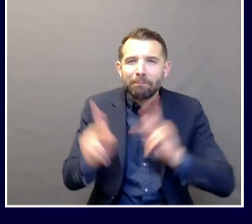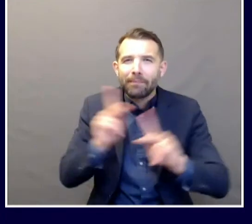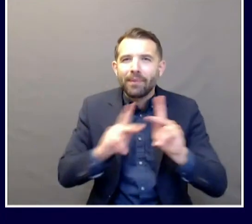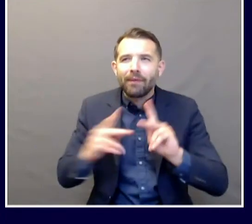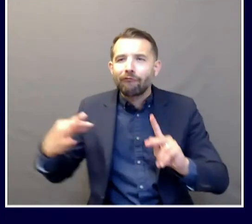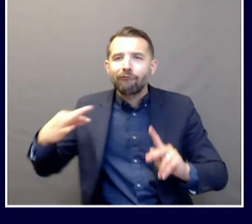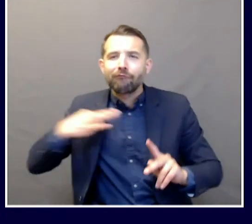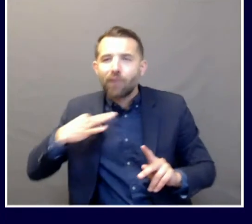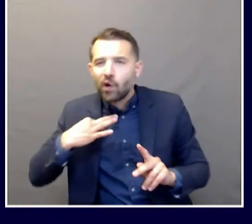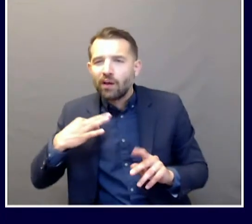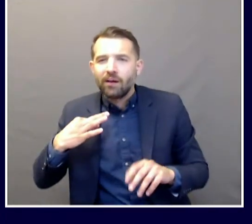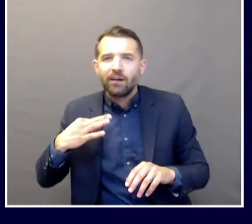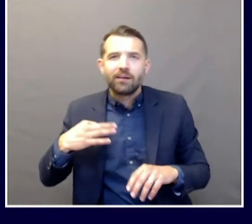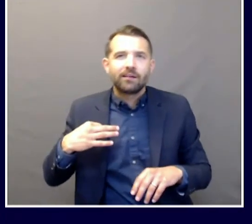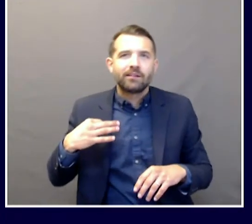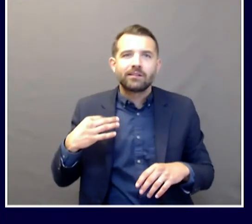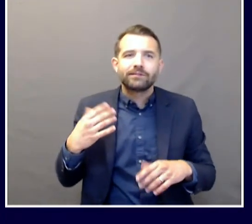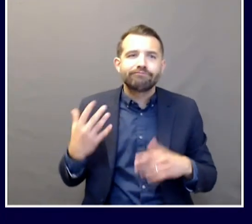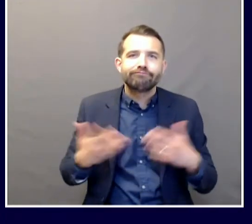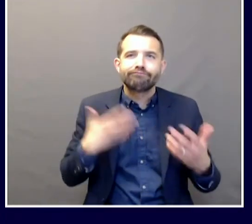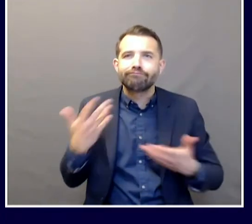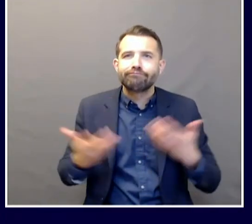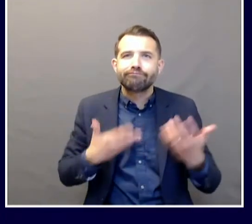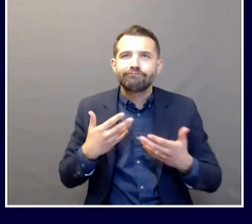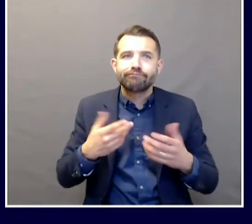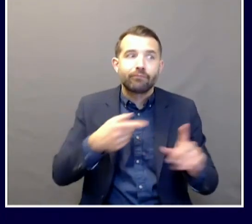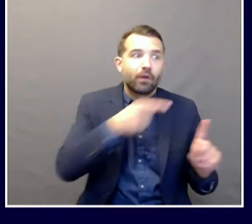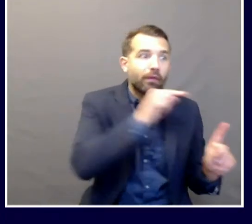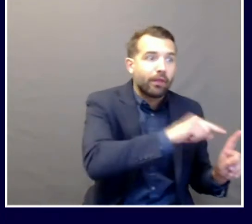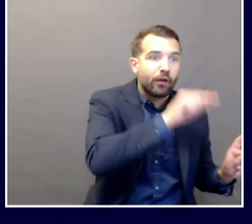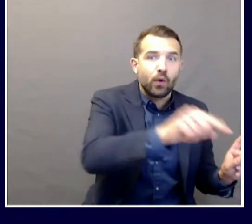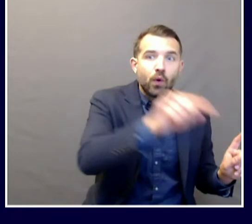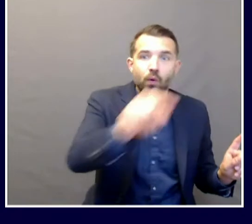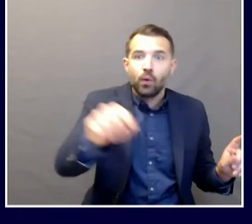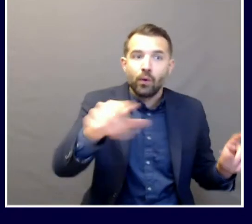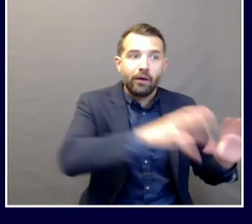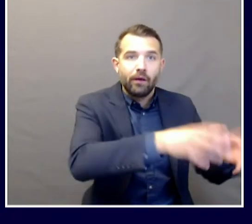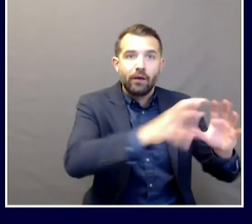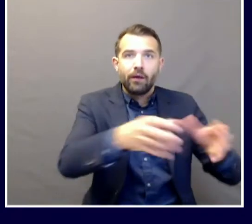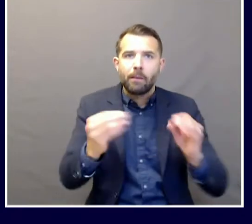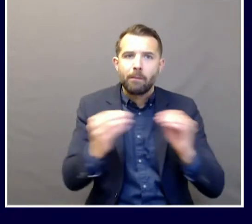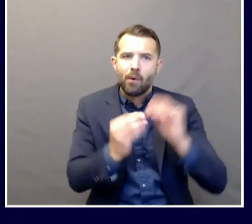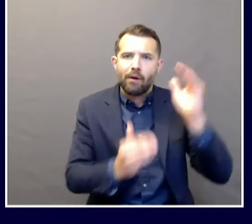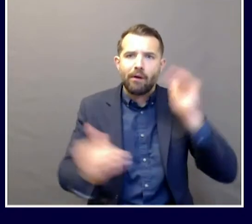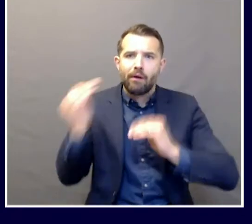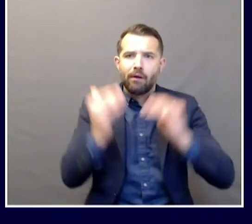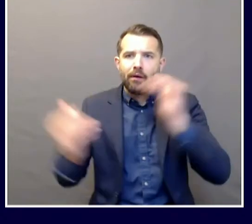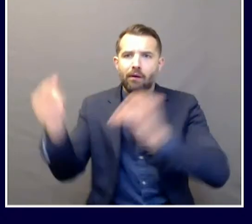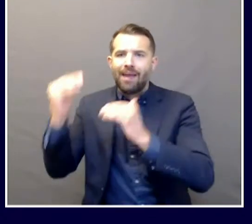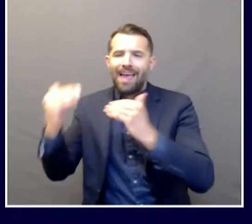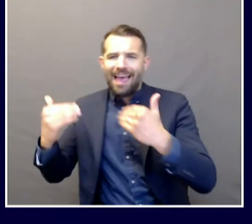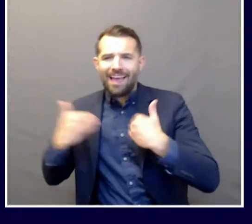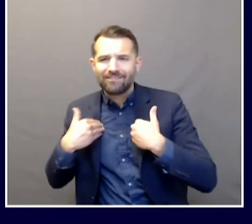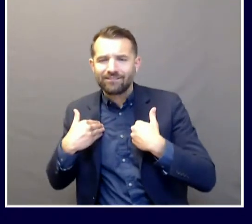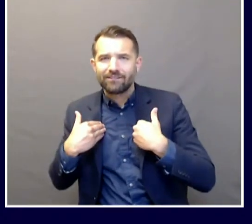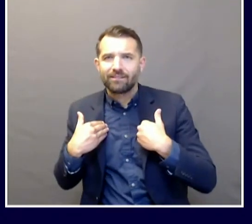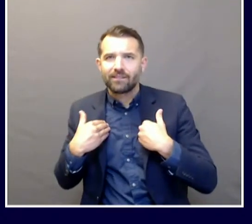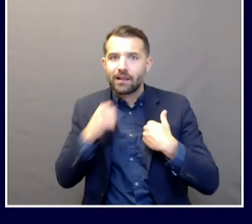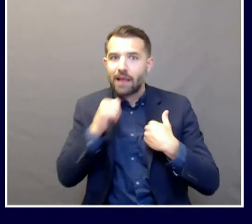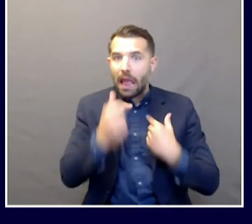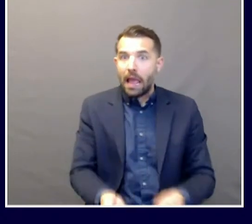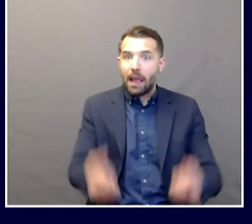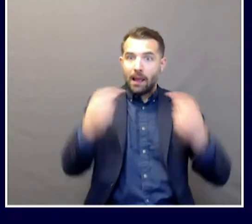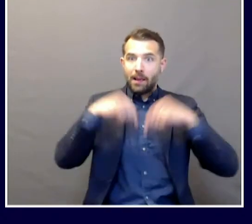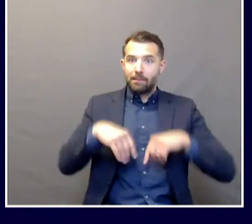people from those populations that are disproportionately affected going through the doors. That, of course, is anecdotal, but I just wanted